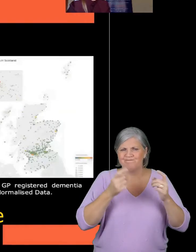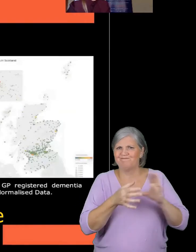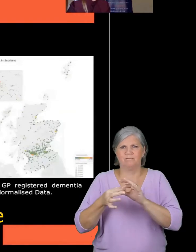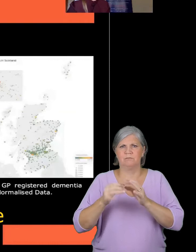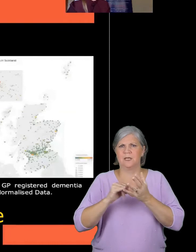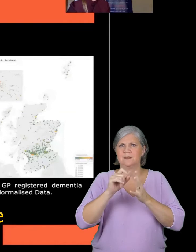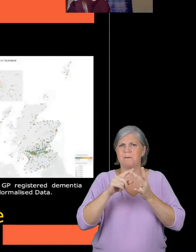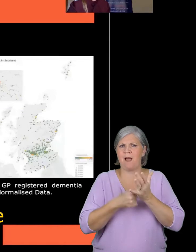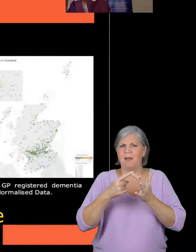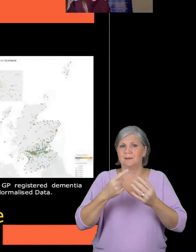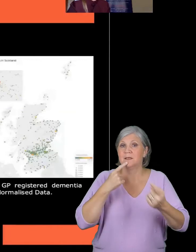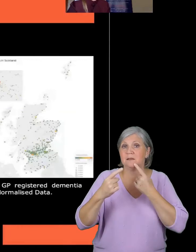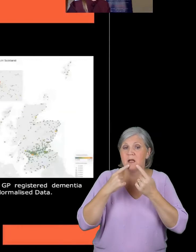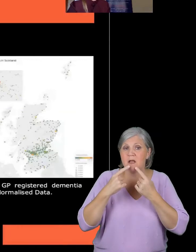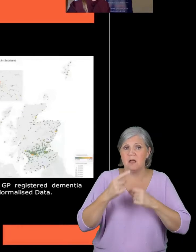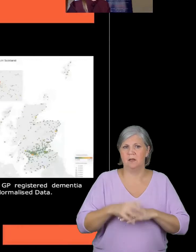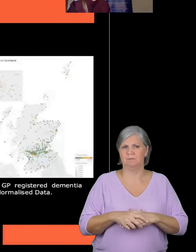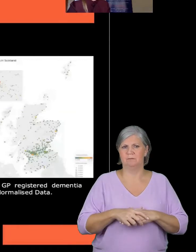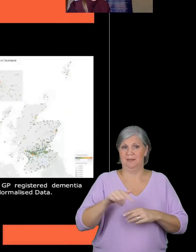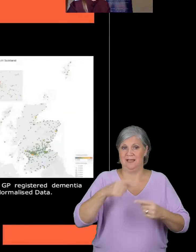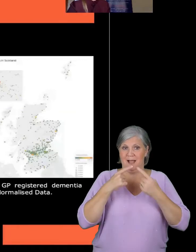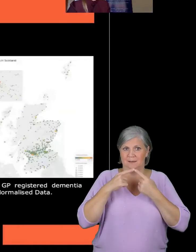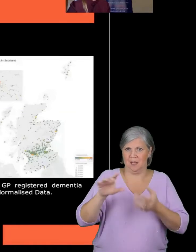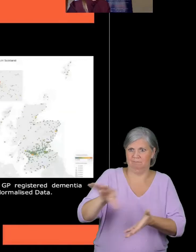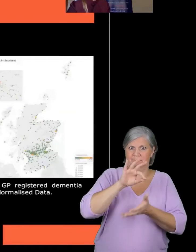Firstly, dealing with the analysis of the data from Spire.